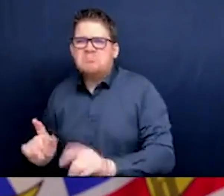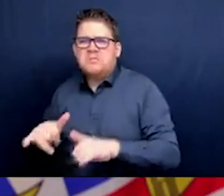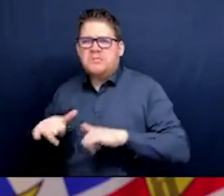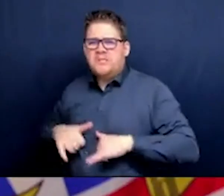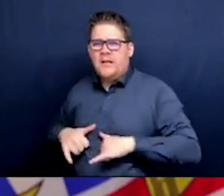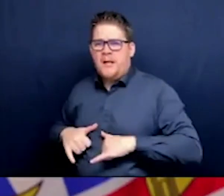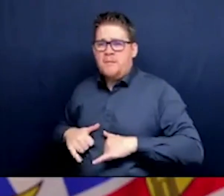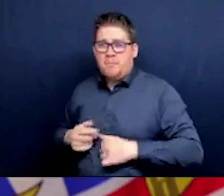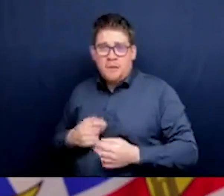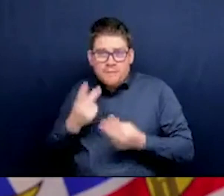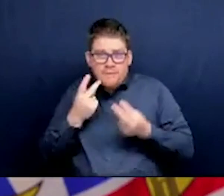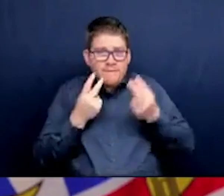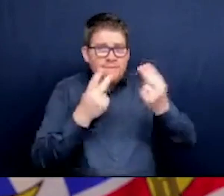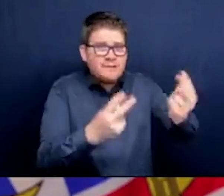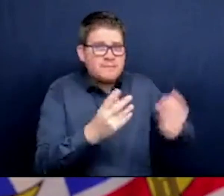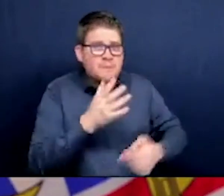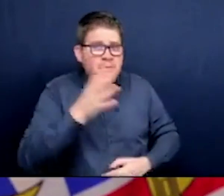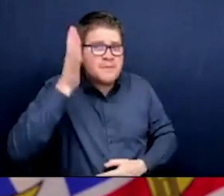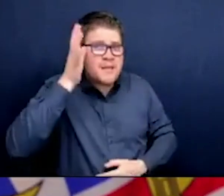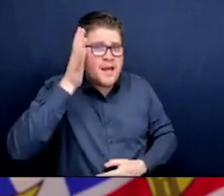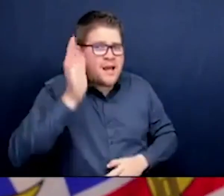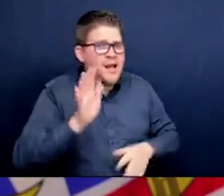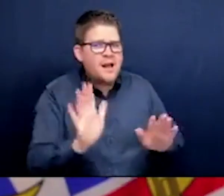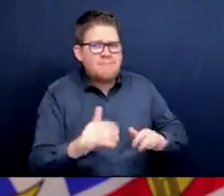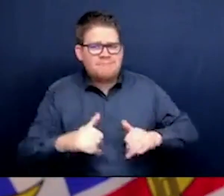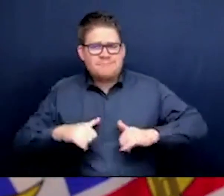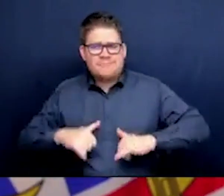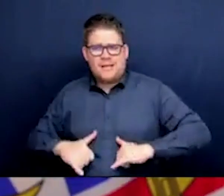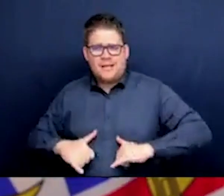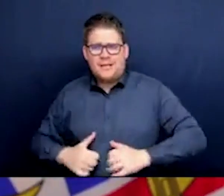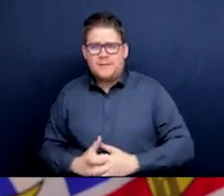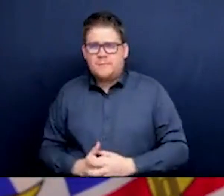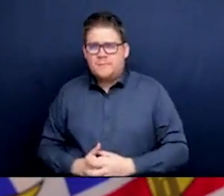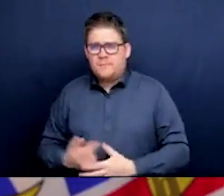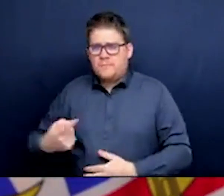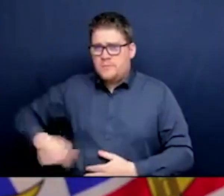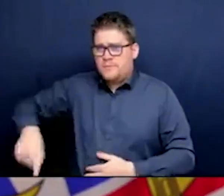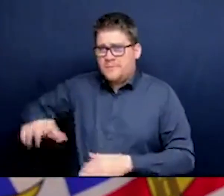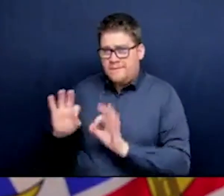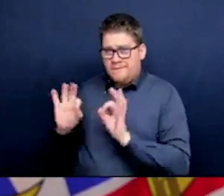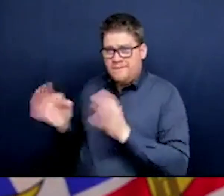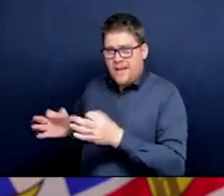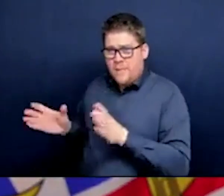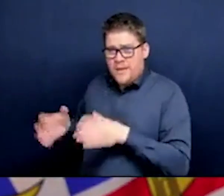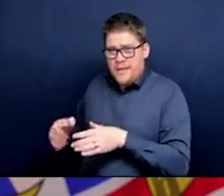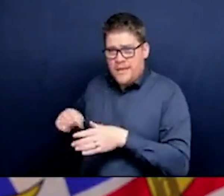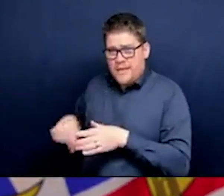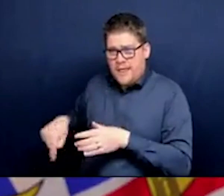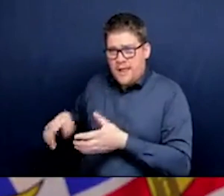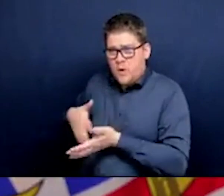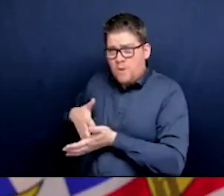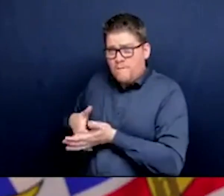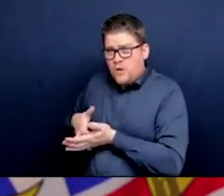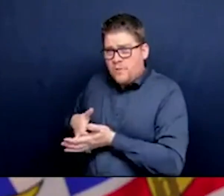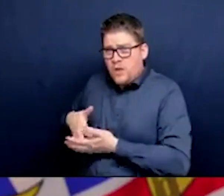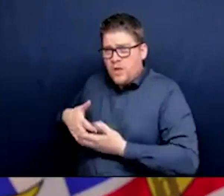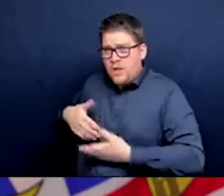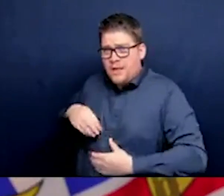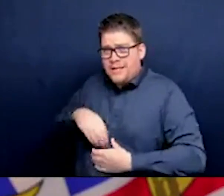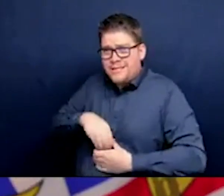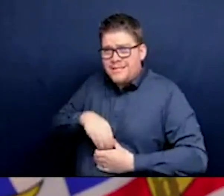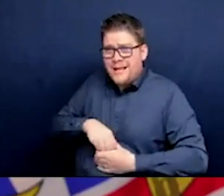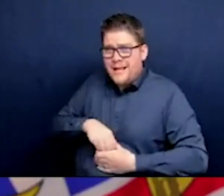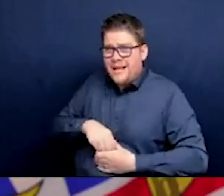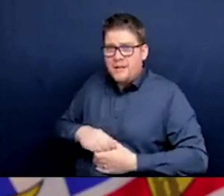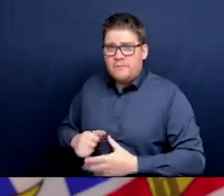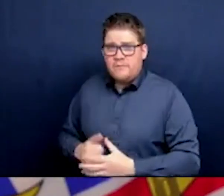relative until I'm feeling better. Or if there's people in my close family or social circle who I know have COVID, then we need to take